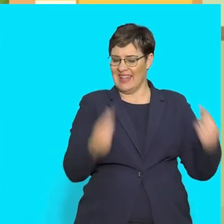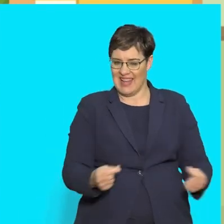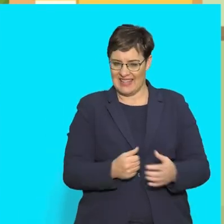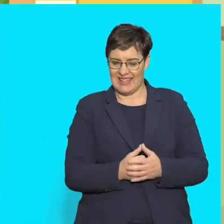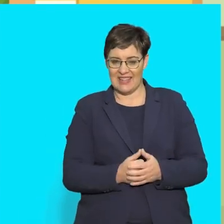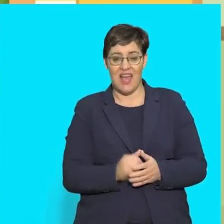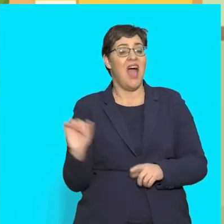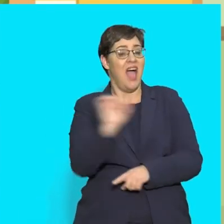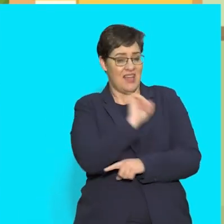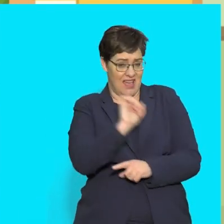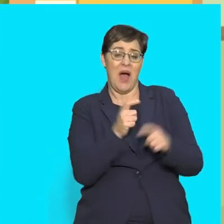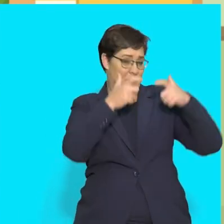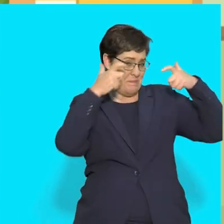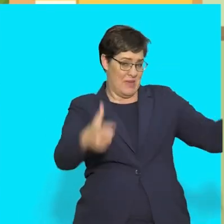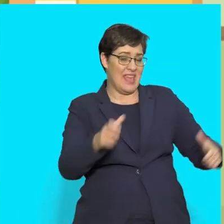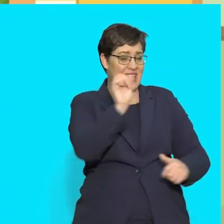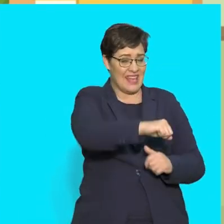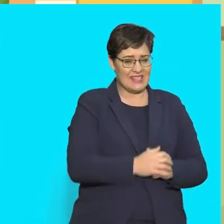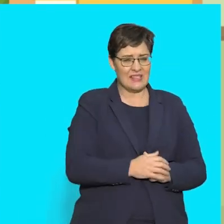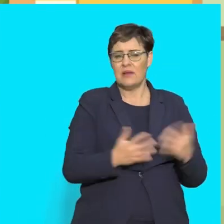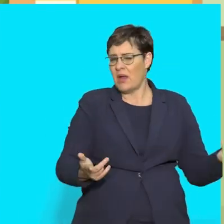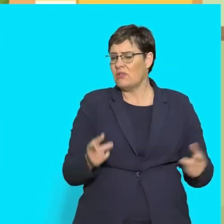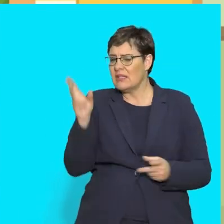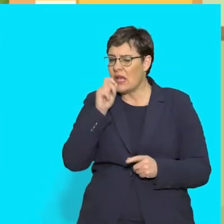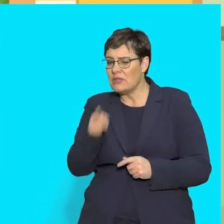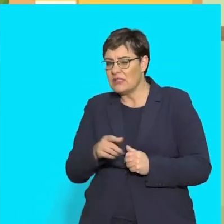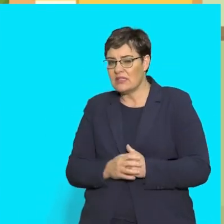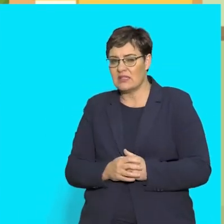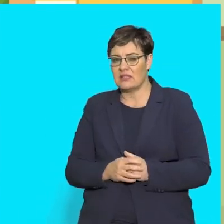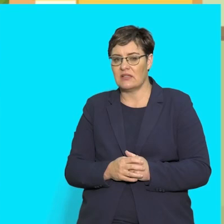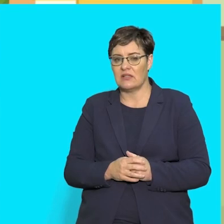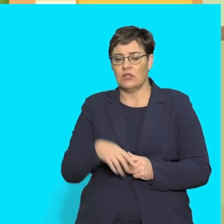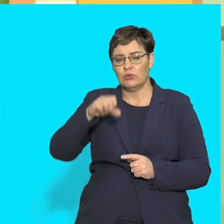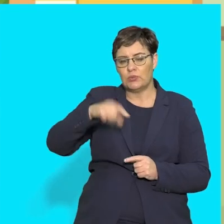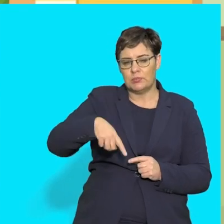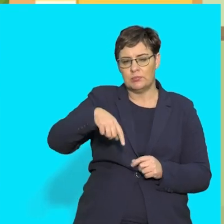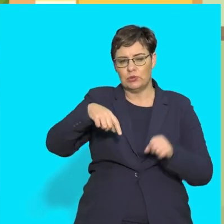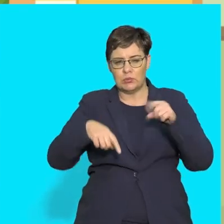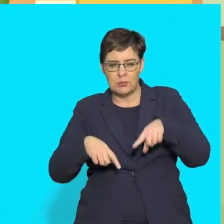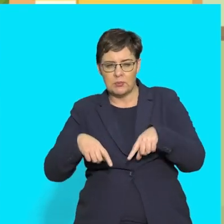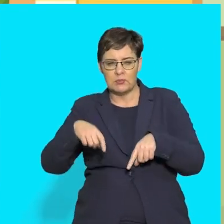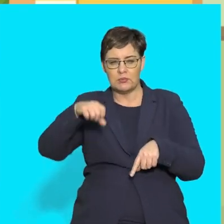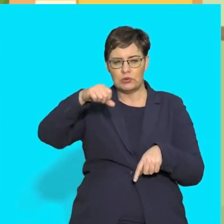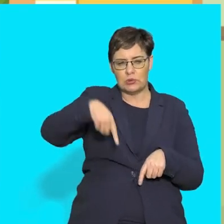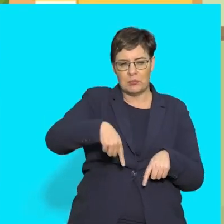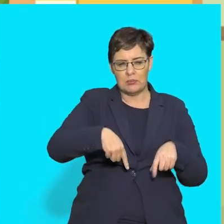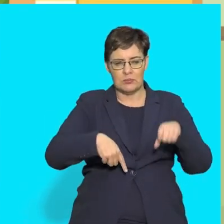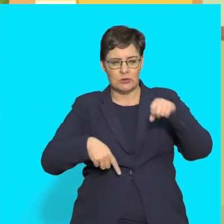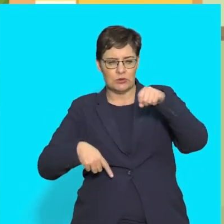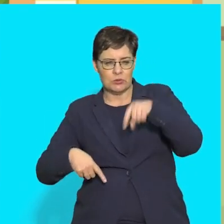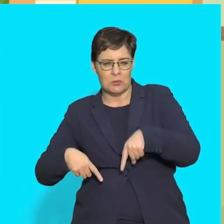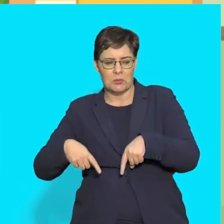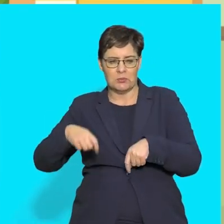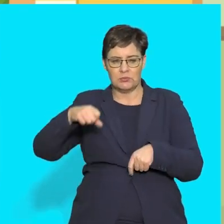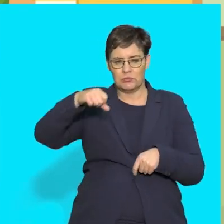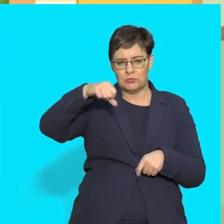Well done! A car is big. How about this sound? Drip, drip.